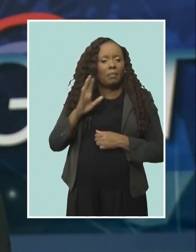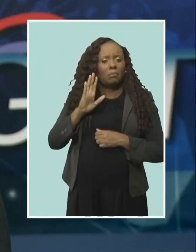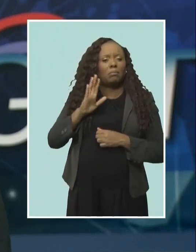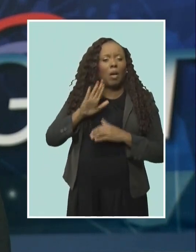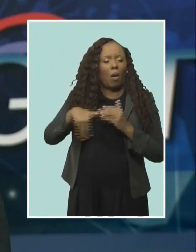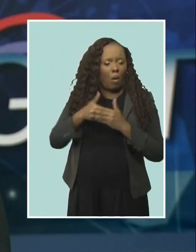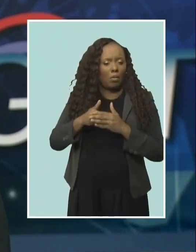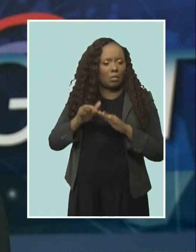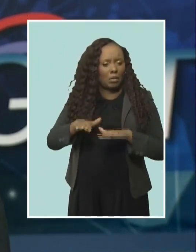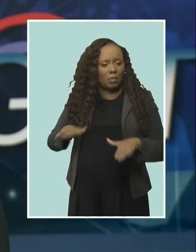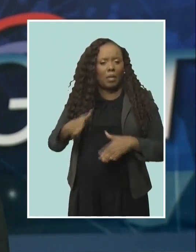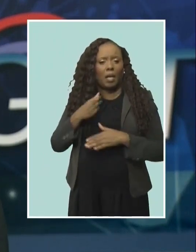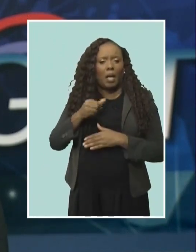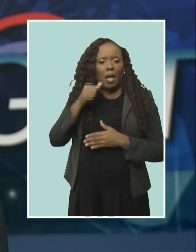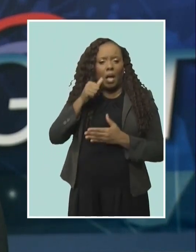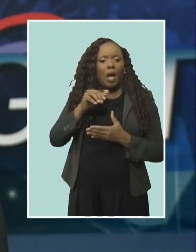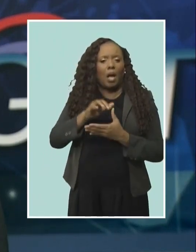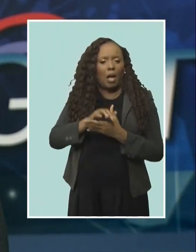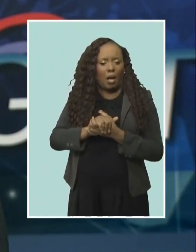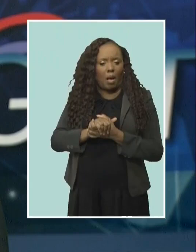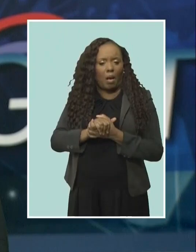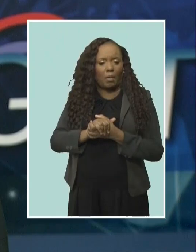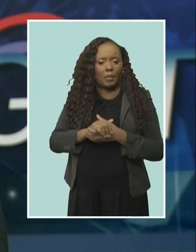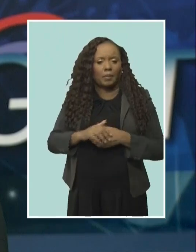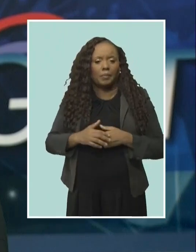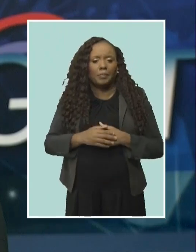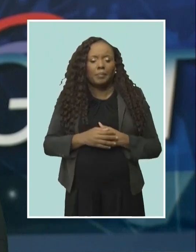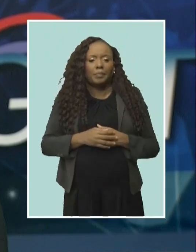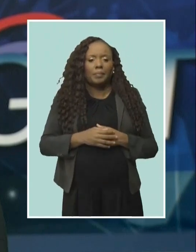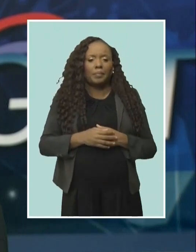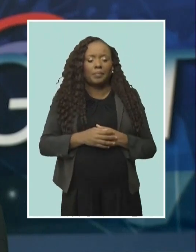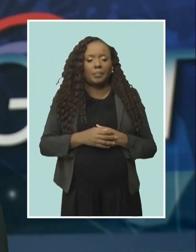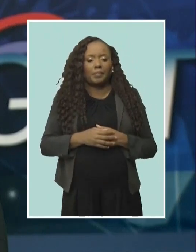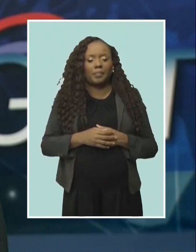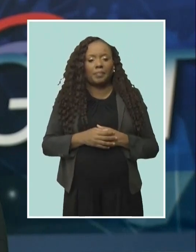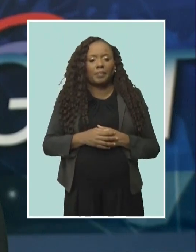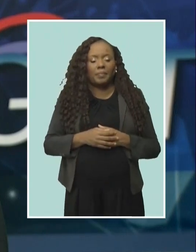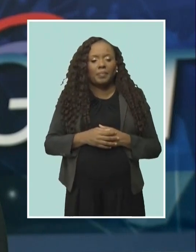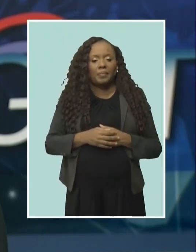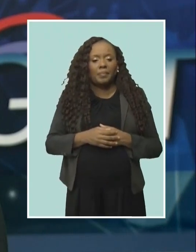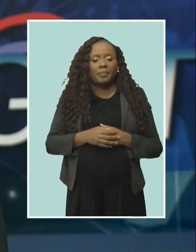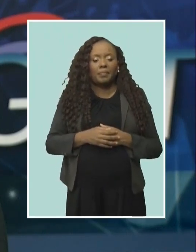Kwesi Marshall, Ayodele Marshall, and Dr. Hadia Marshall.